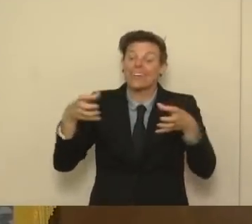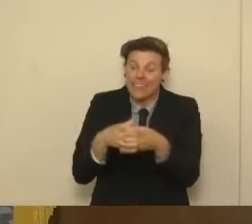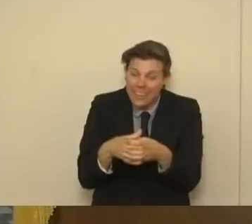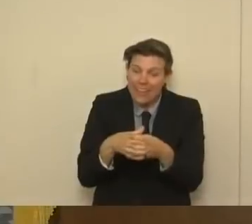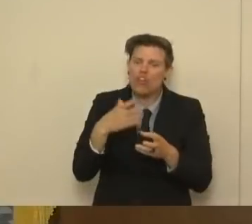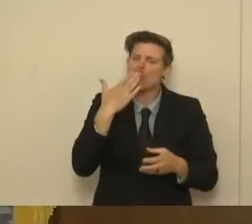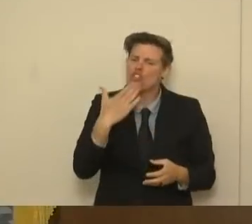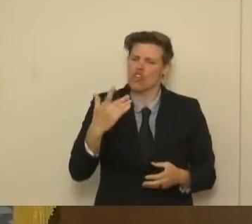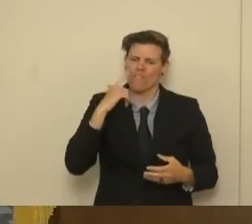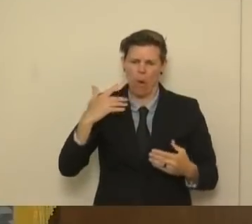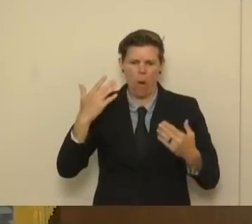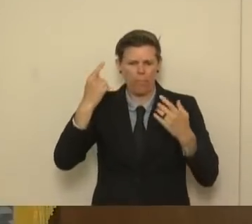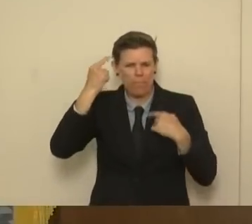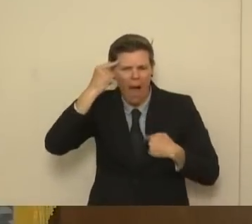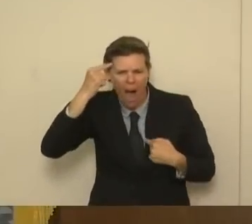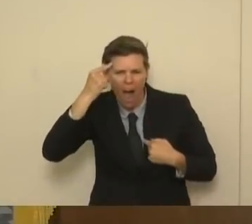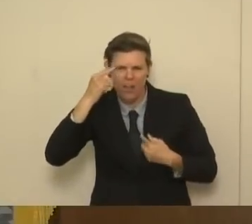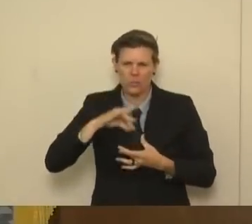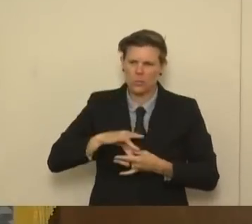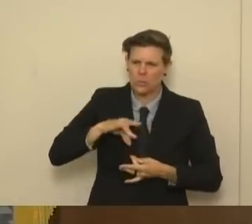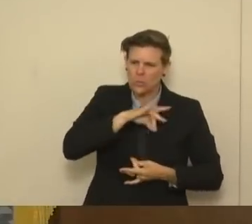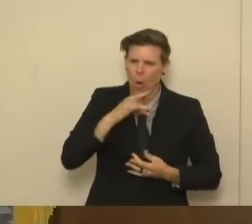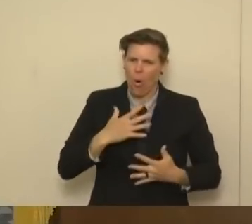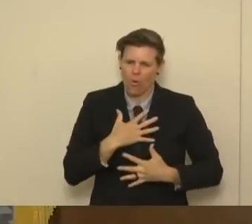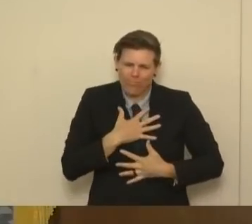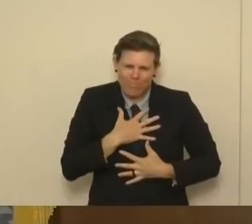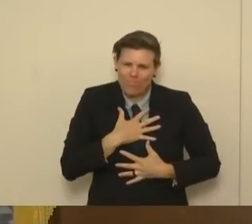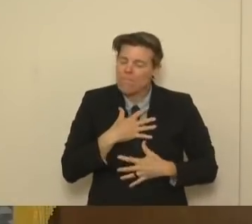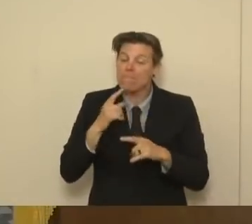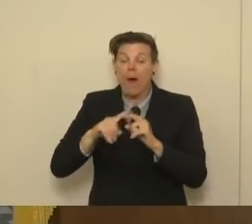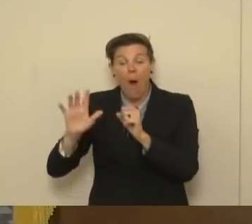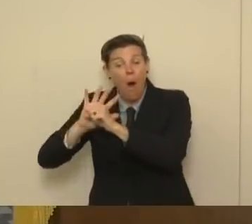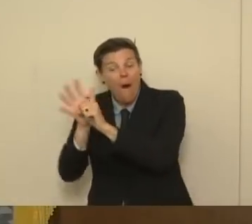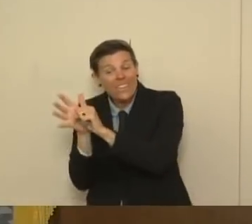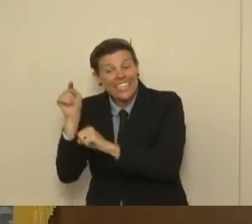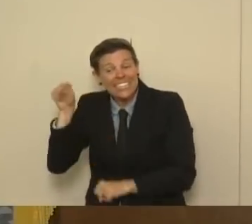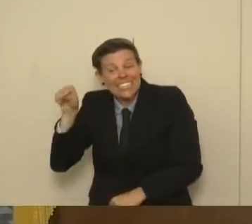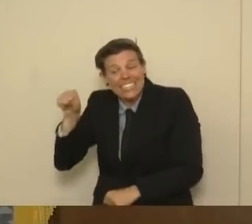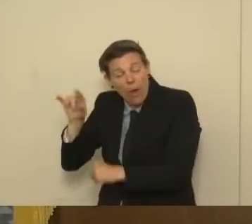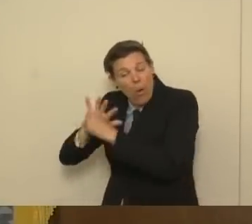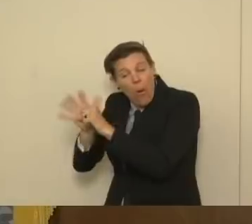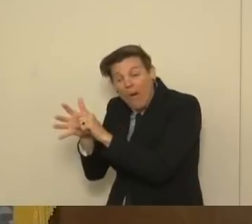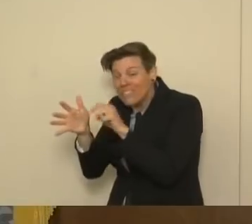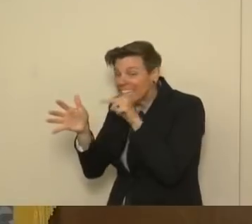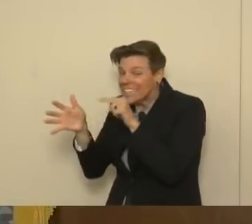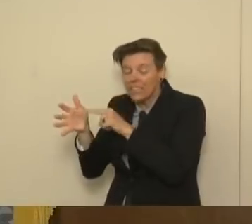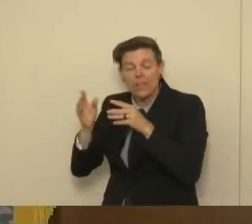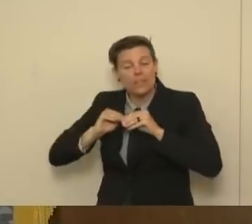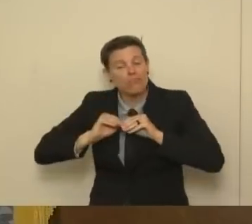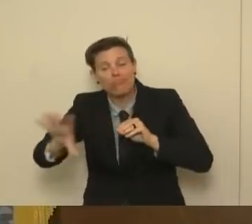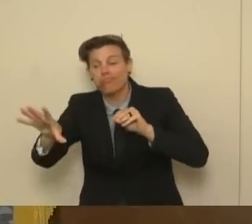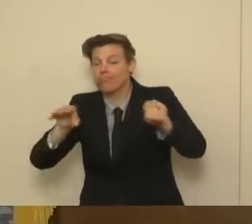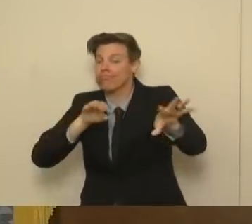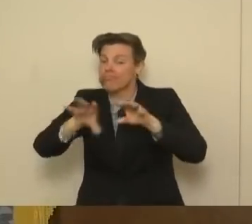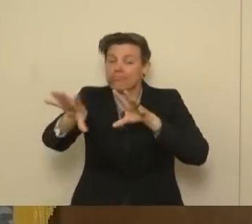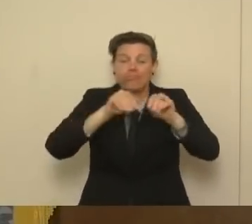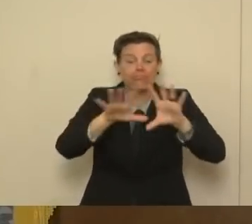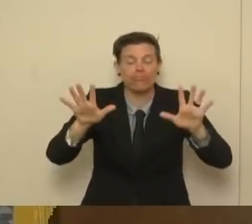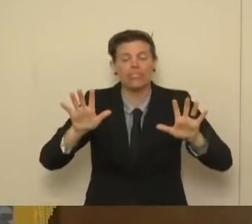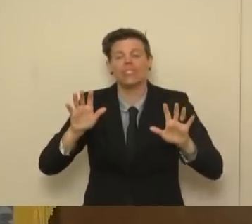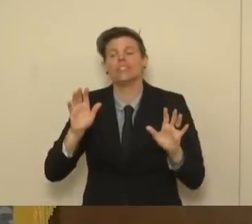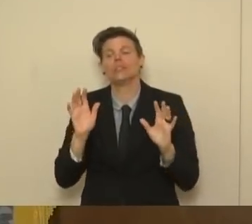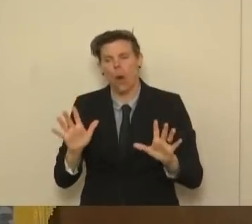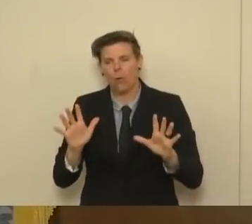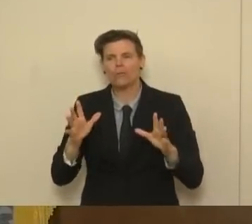worst possible situation. I need everyone to really buckle down and work hard to